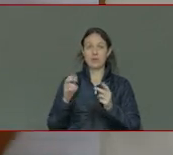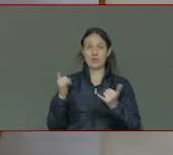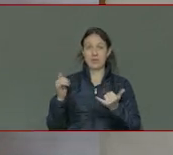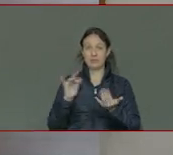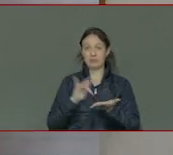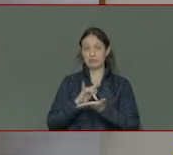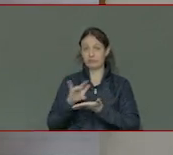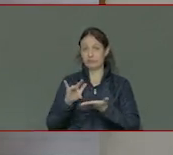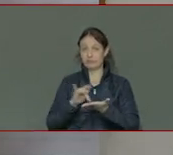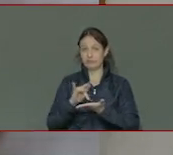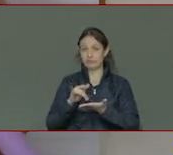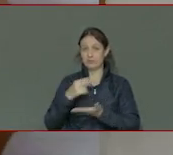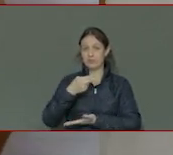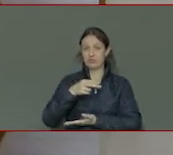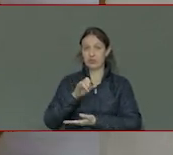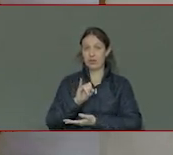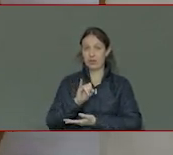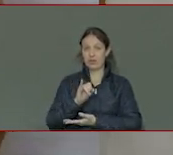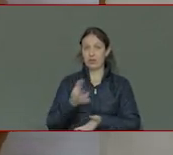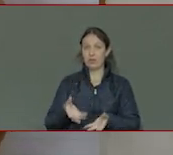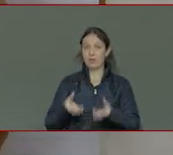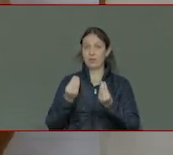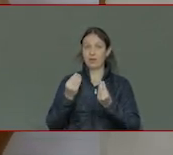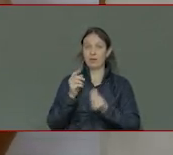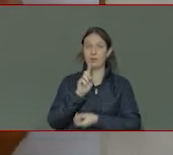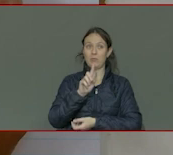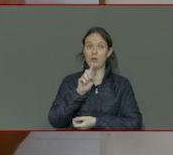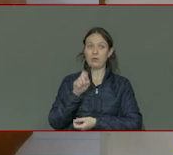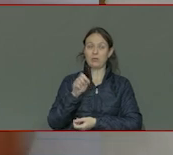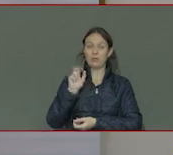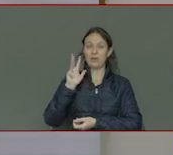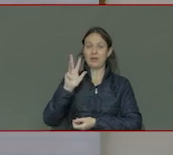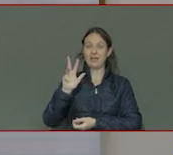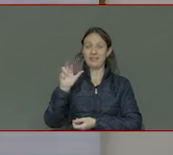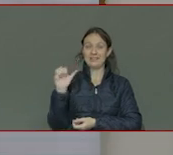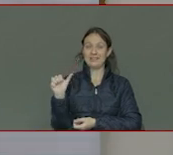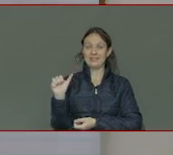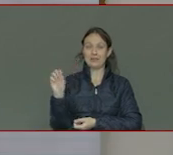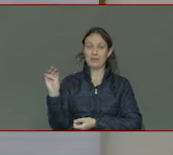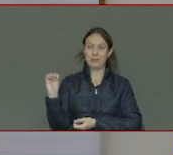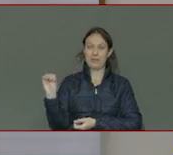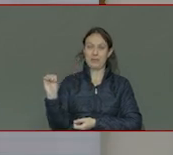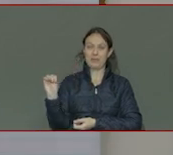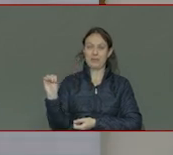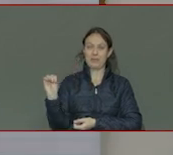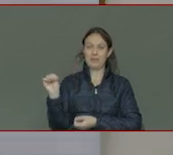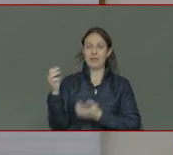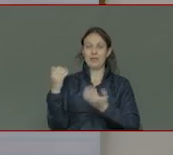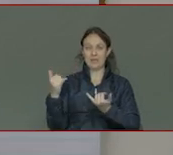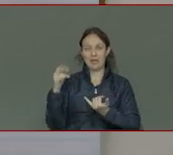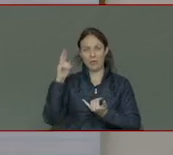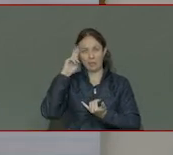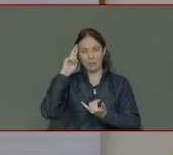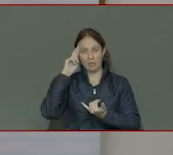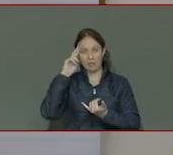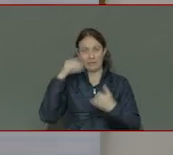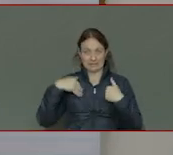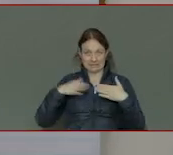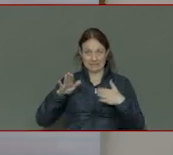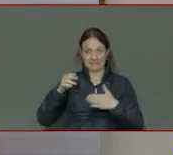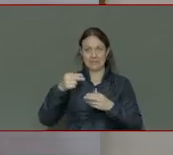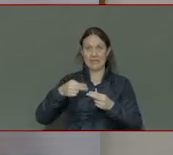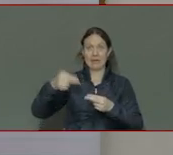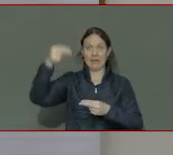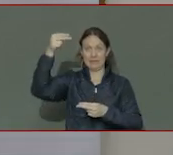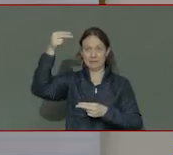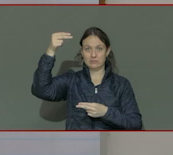calculate HI, I get 1,96 meters. So I want to calculate the initial height. And now